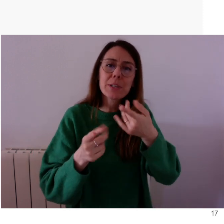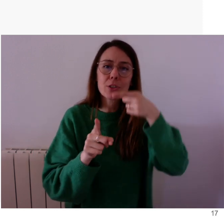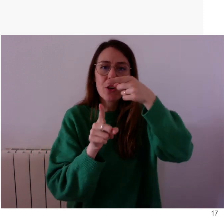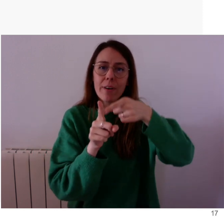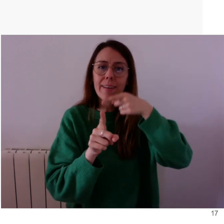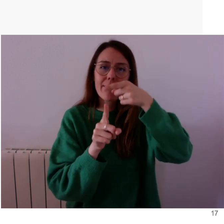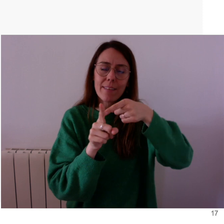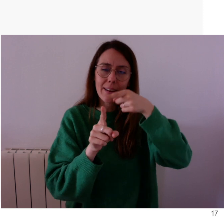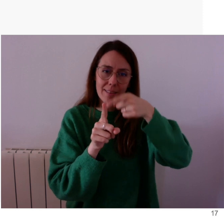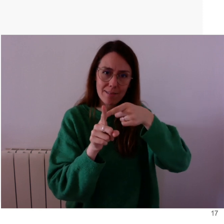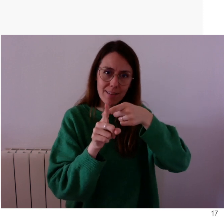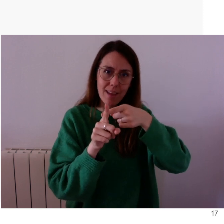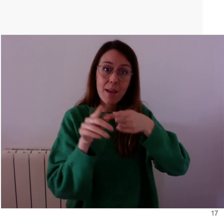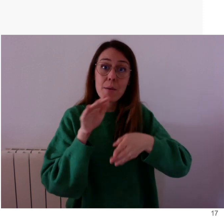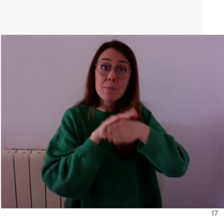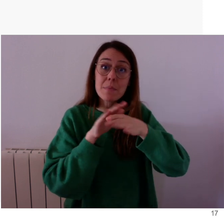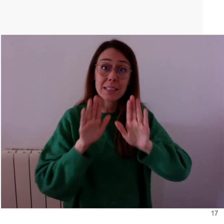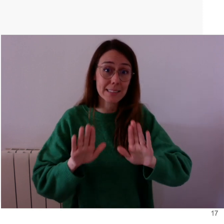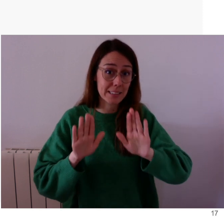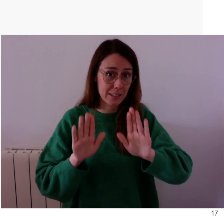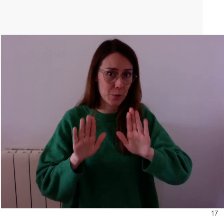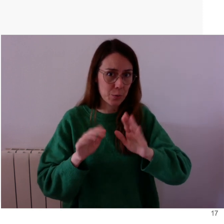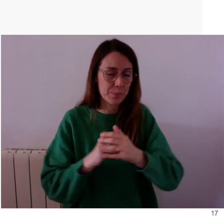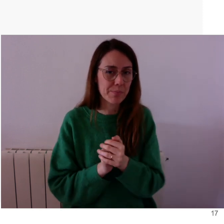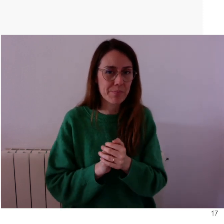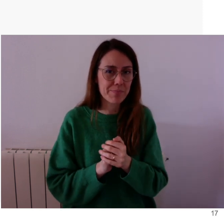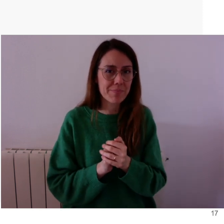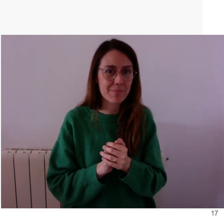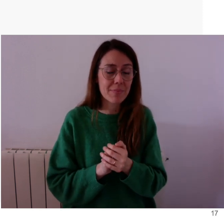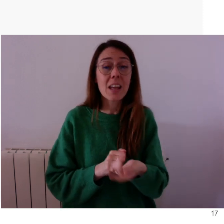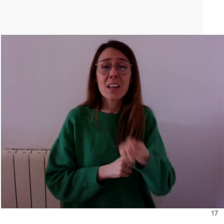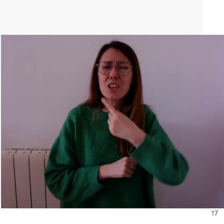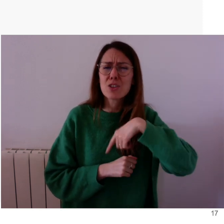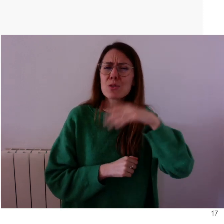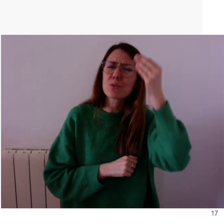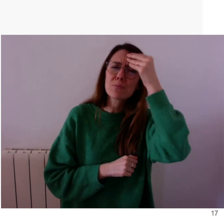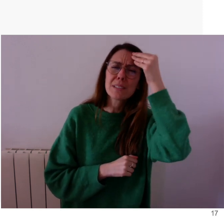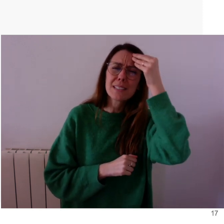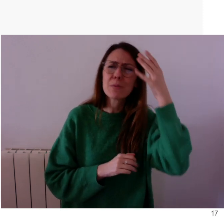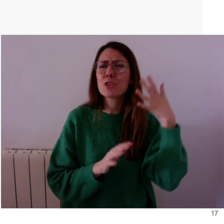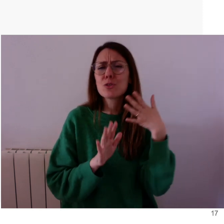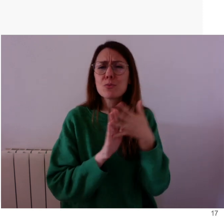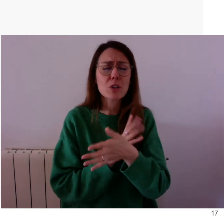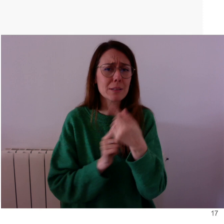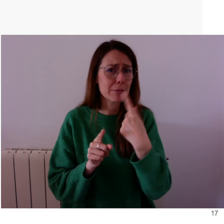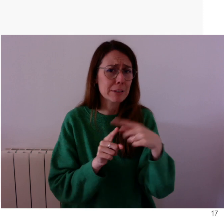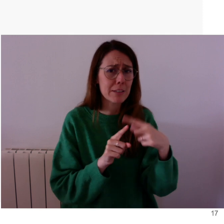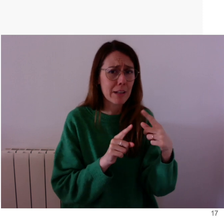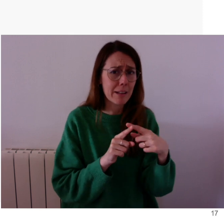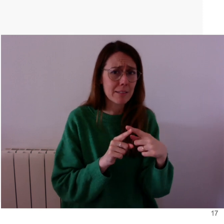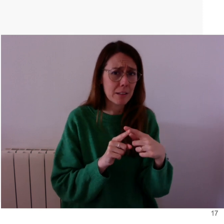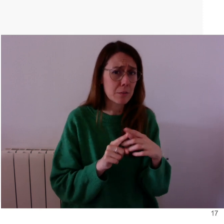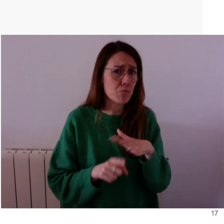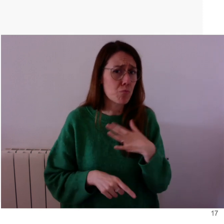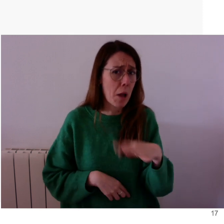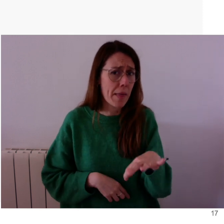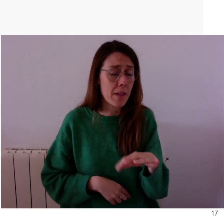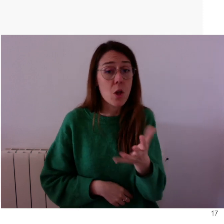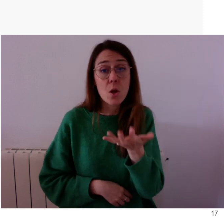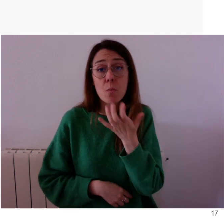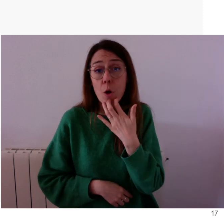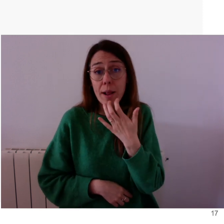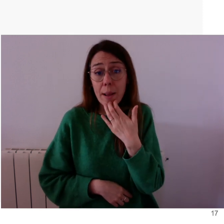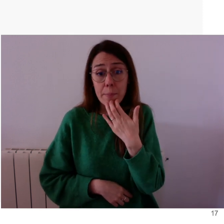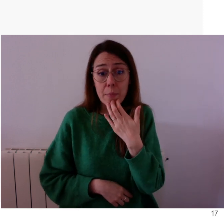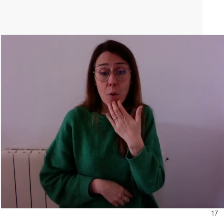used to express maintained reference. And we think that this is due to the fact that newer and detailed information are